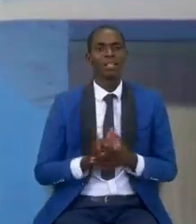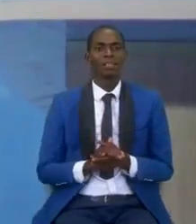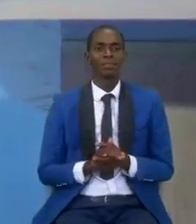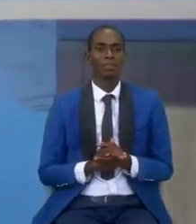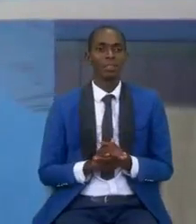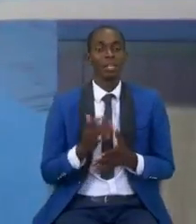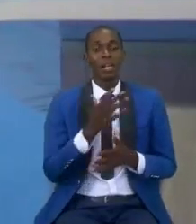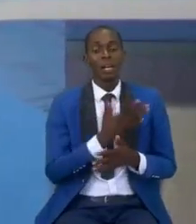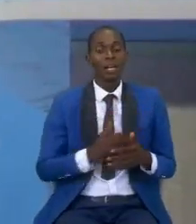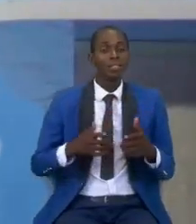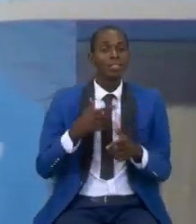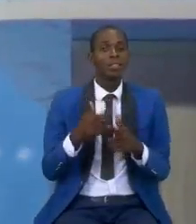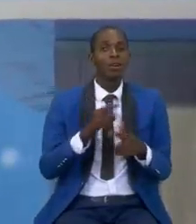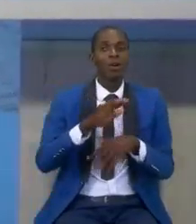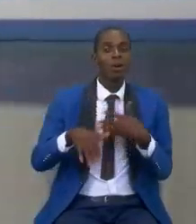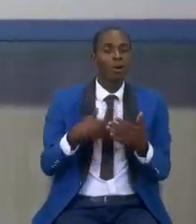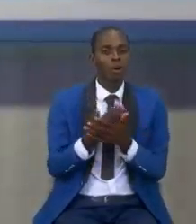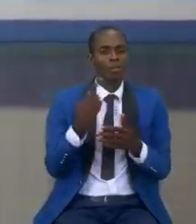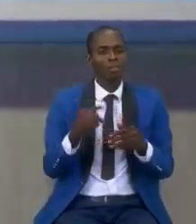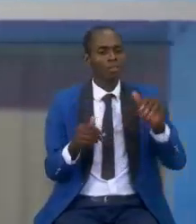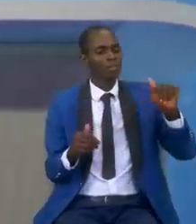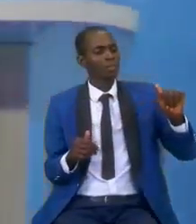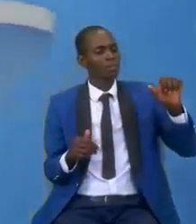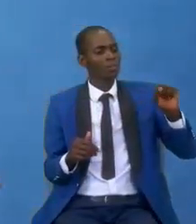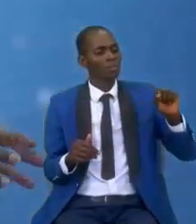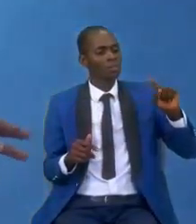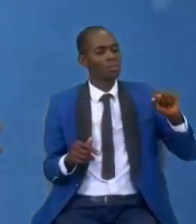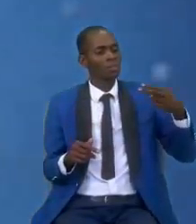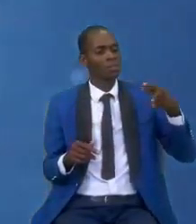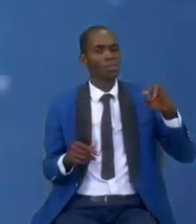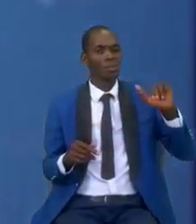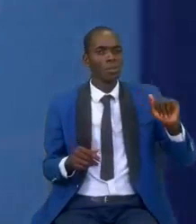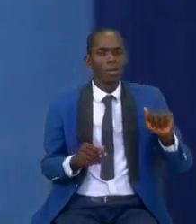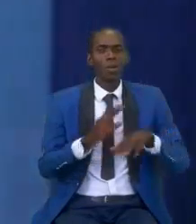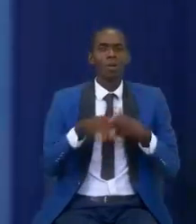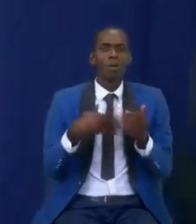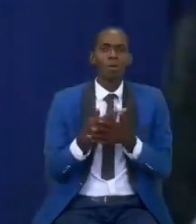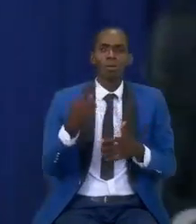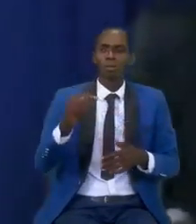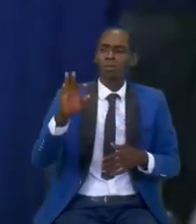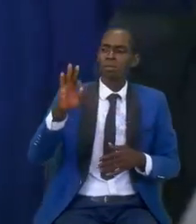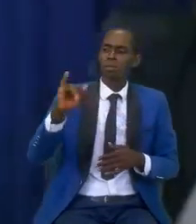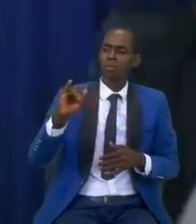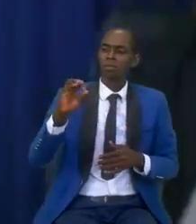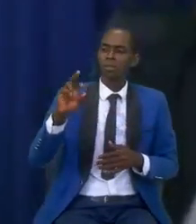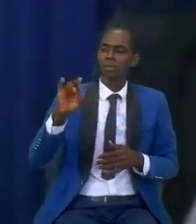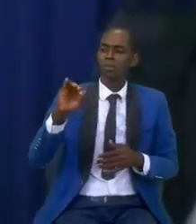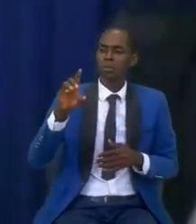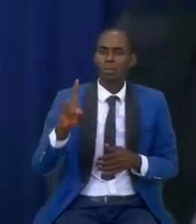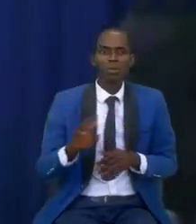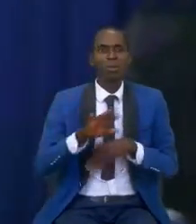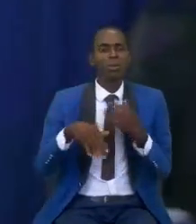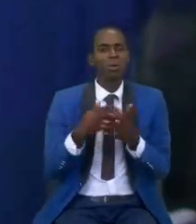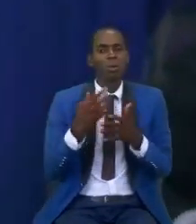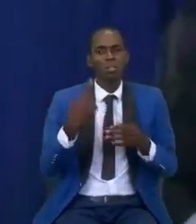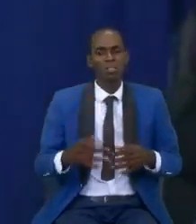hernia and all the fibroid and all the hunchback and all the lameness and everything taken away tonight in Jesus.